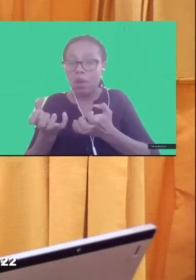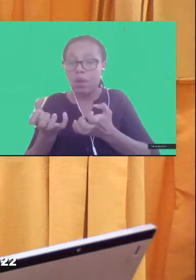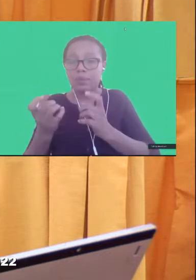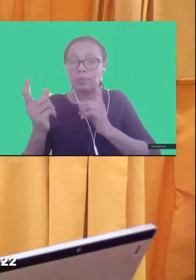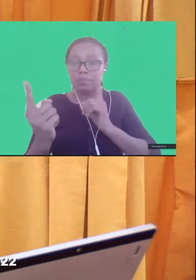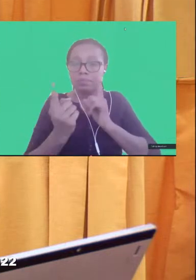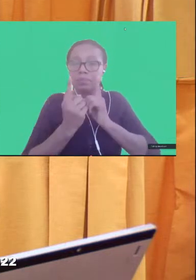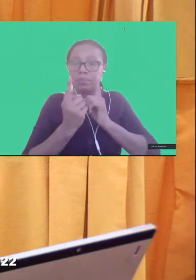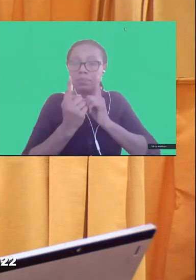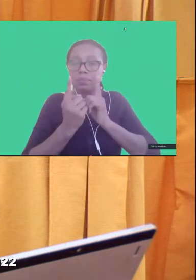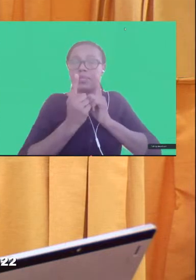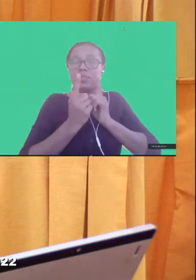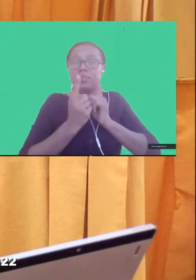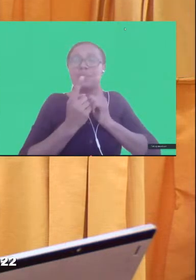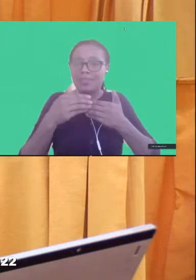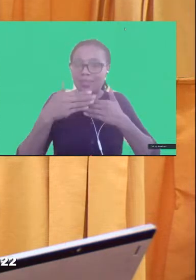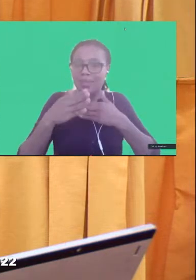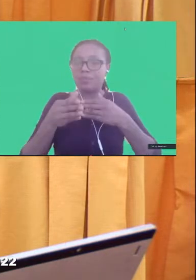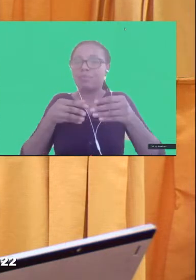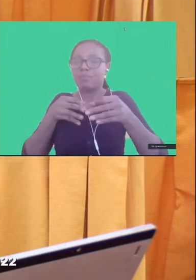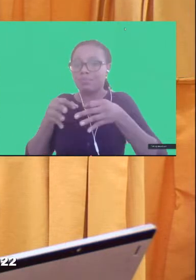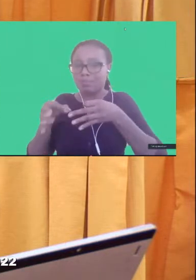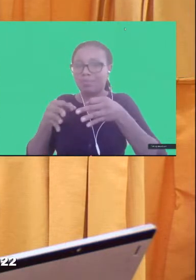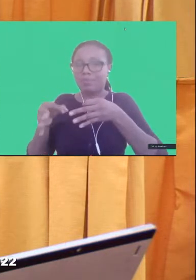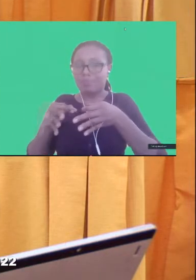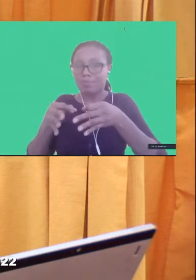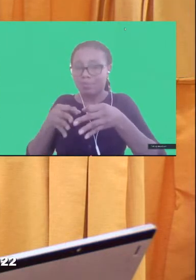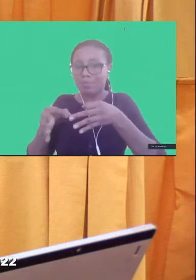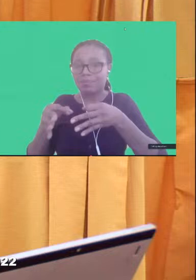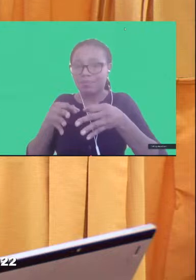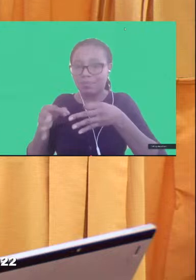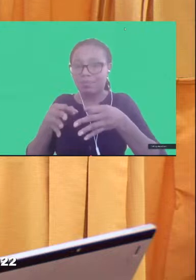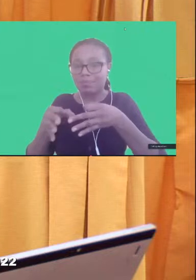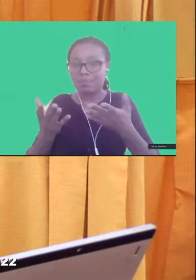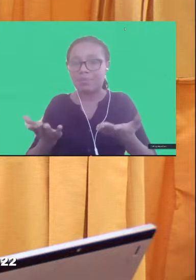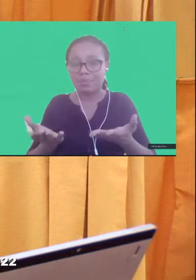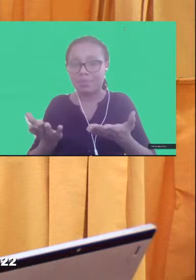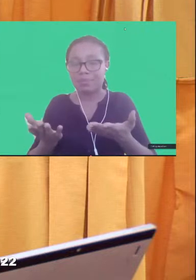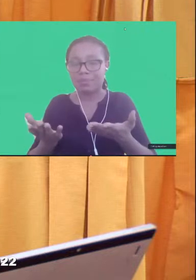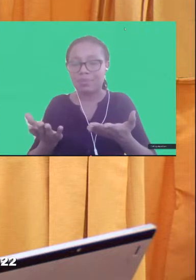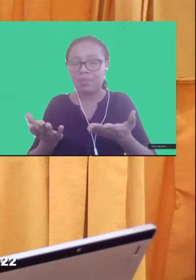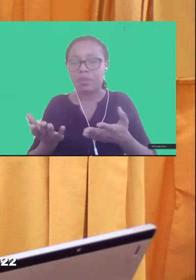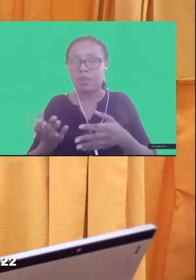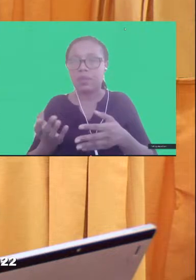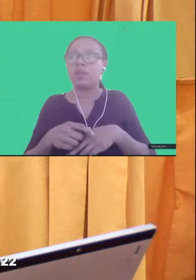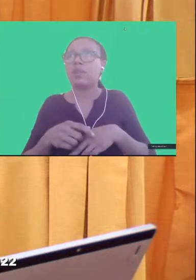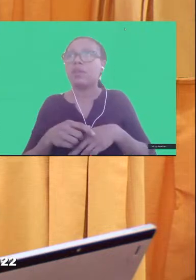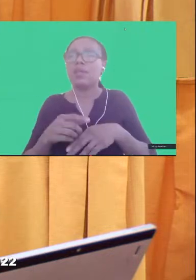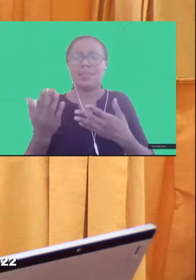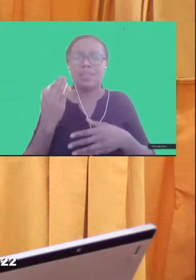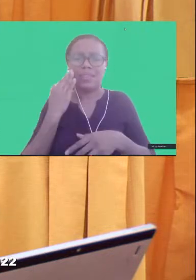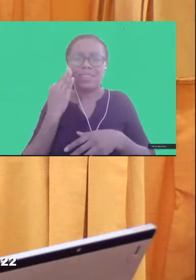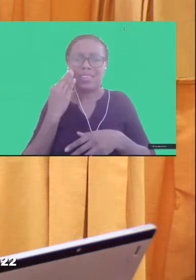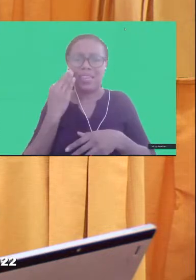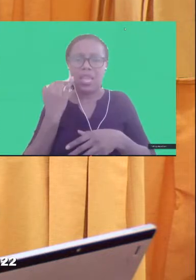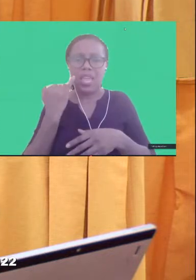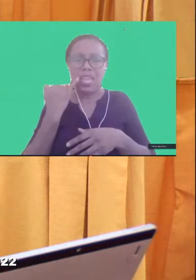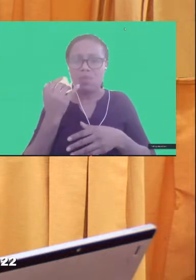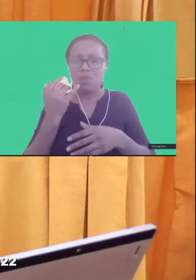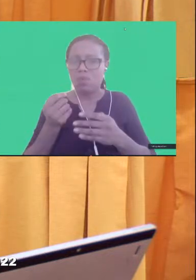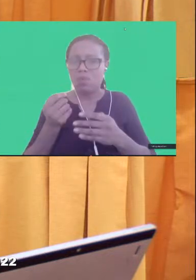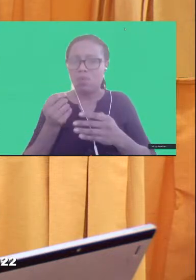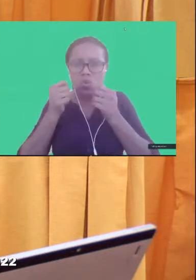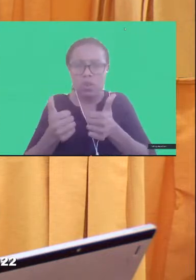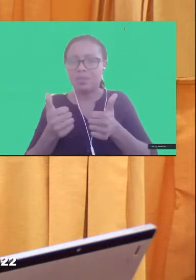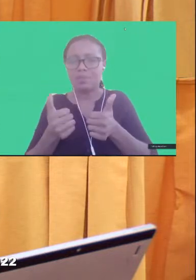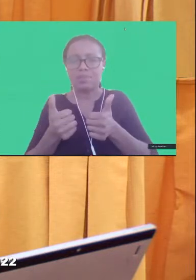accelerate the capacity, the procurement of capacity, we needed to also look at implementing another